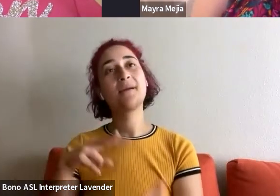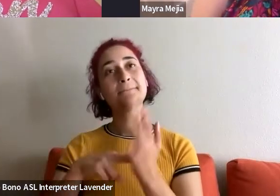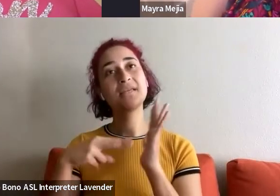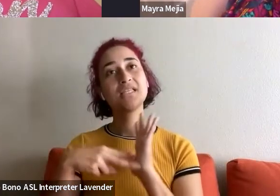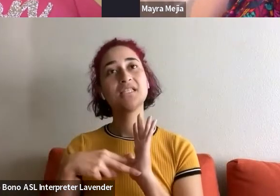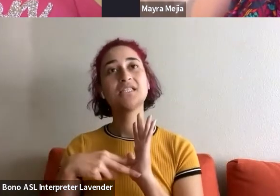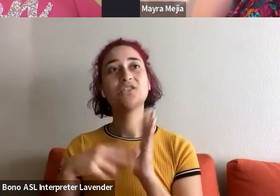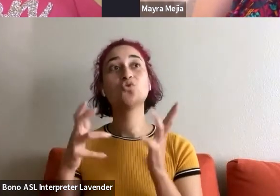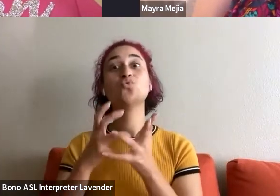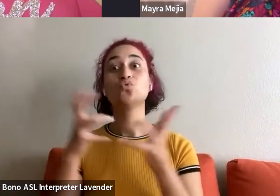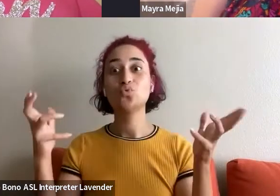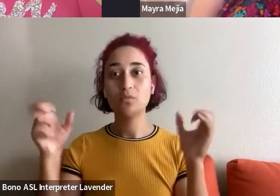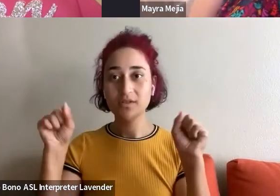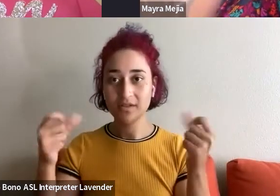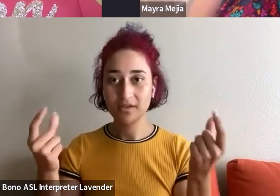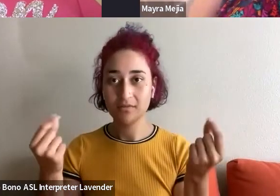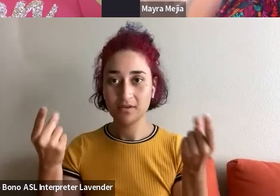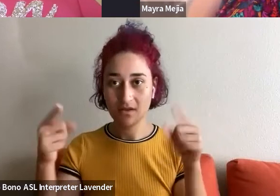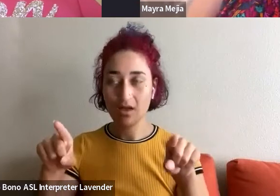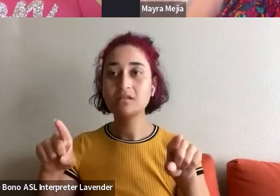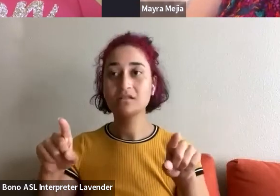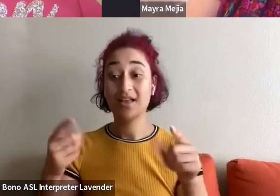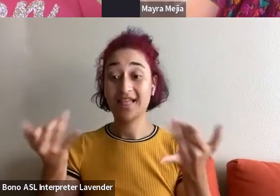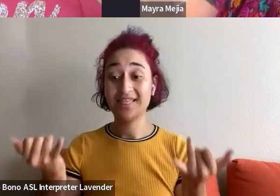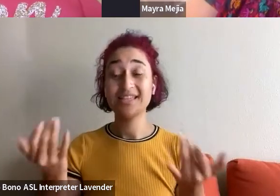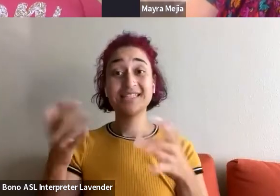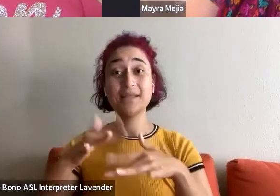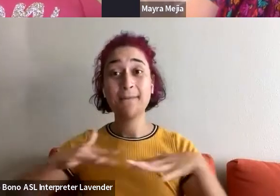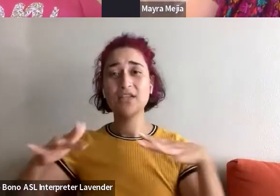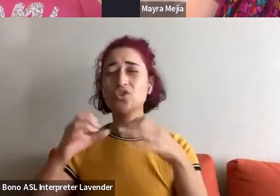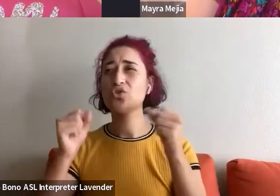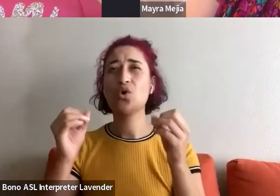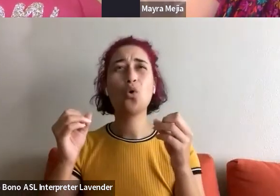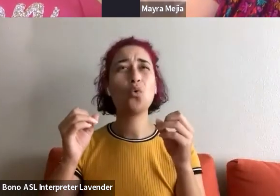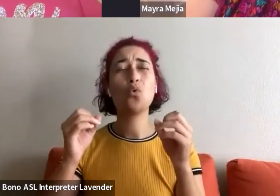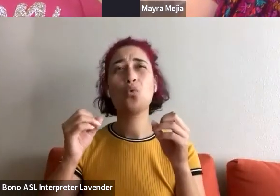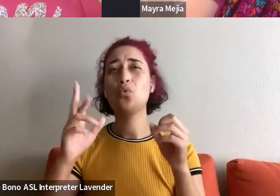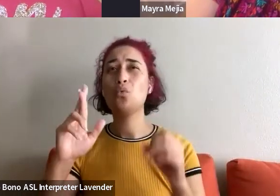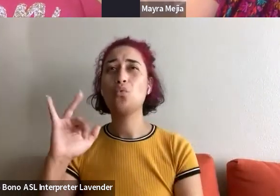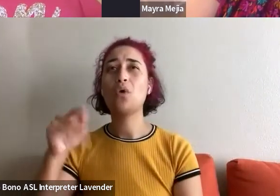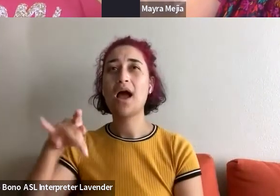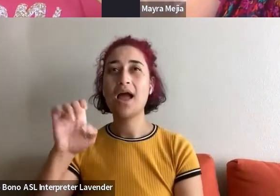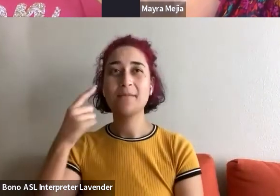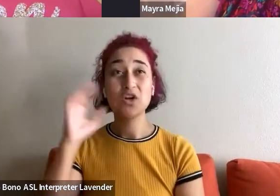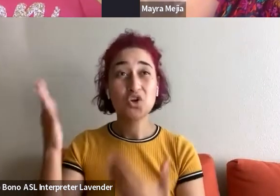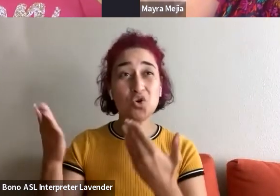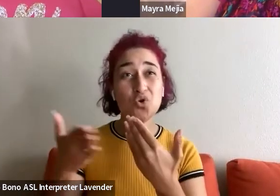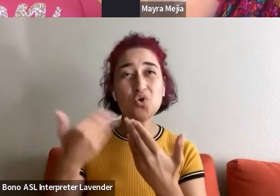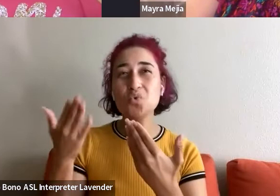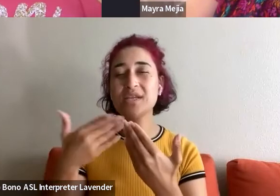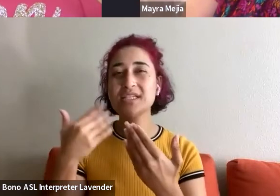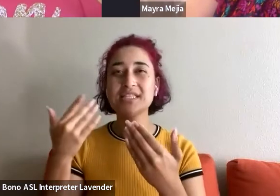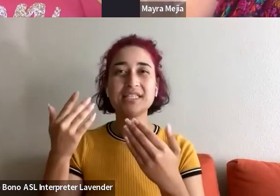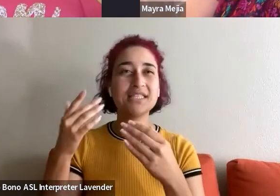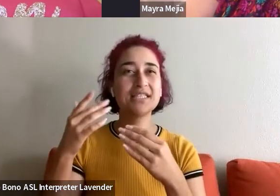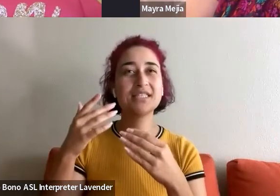there's so much that can be done. Like, this space is so ripe for like newness and discovery and